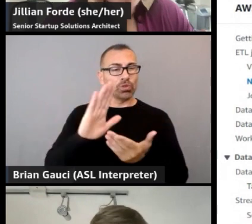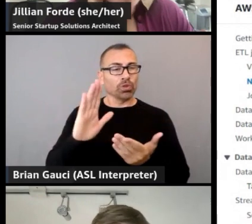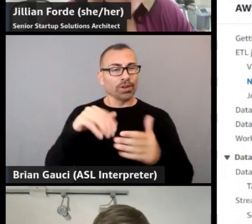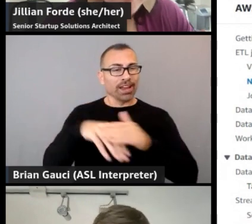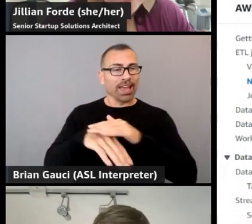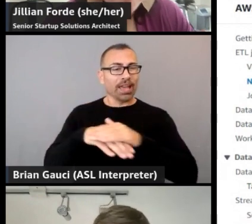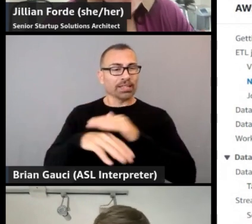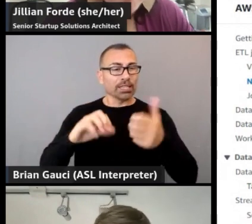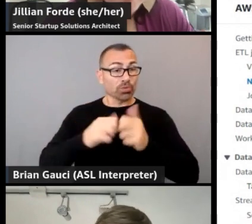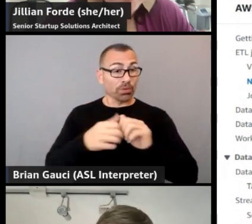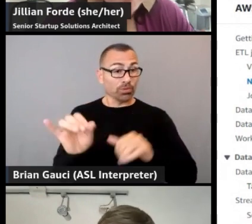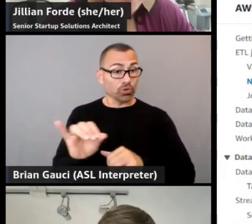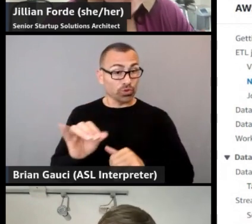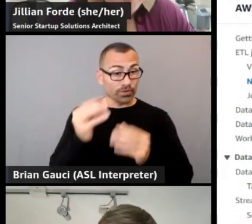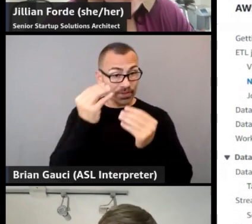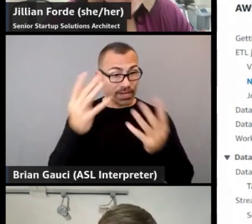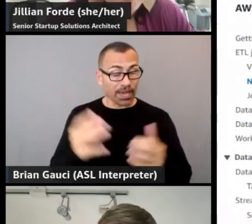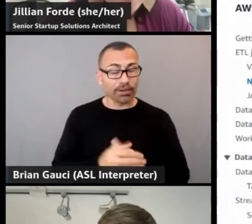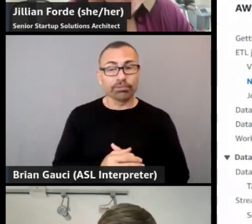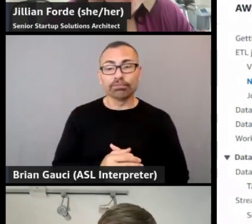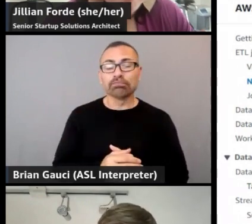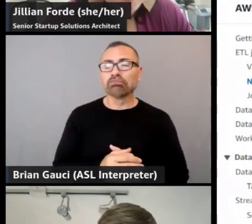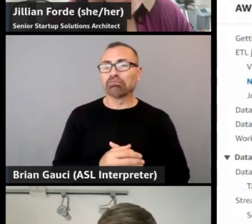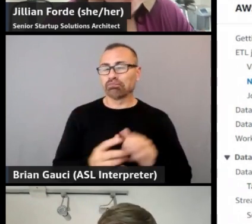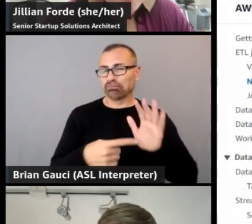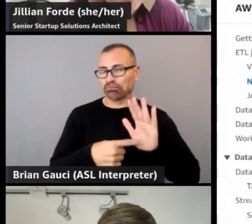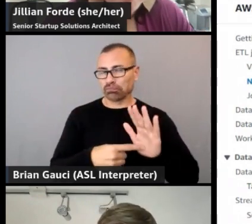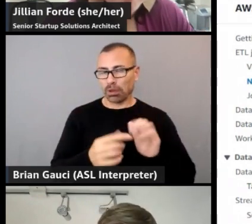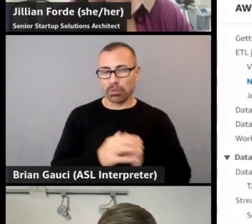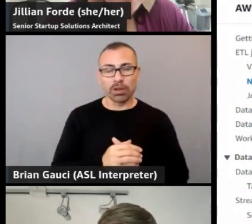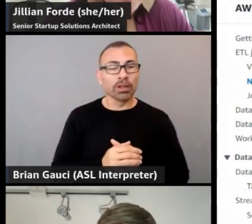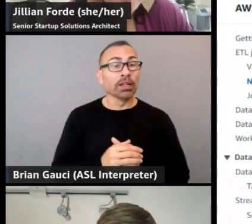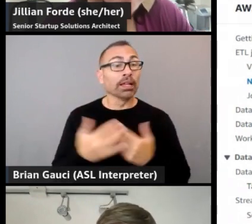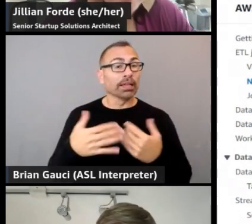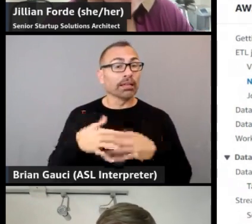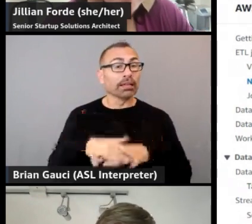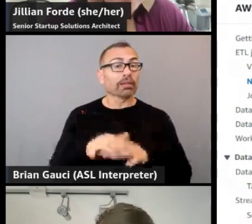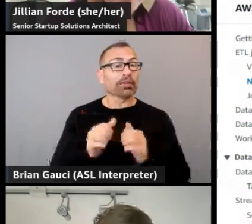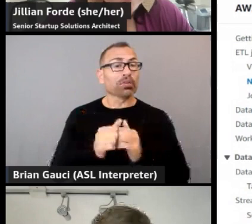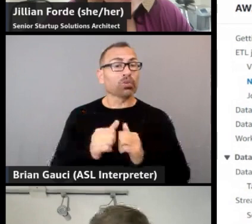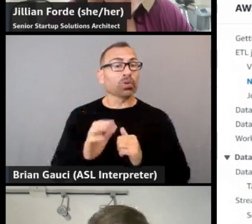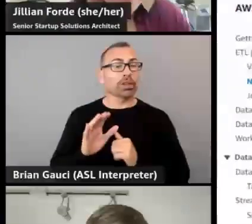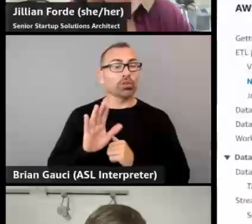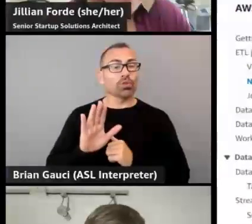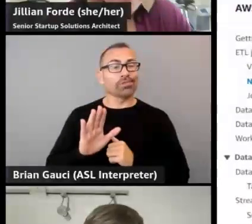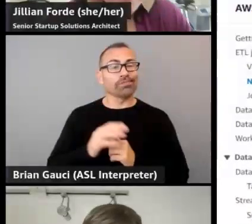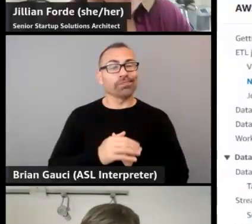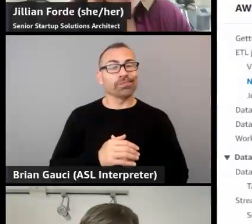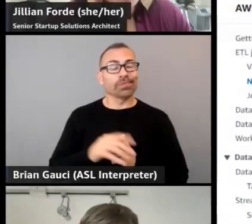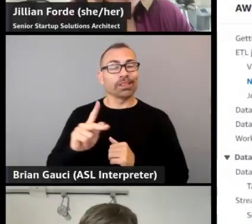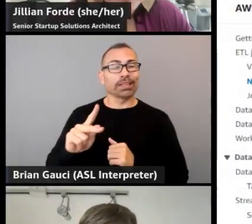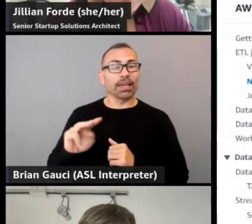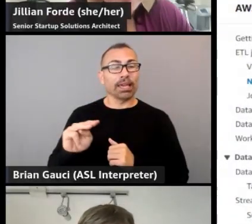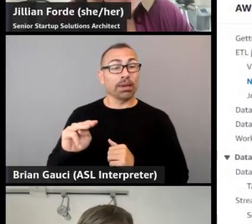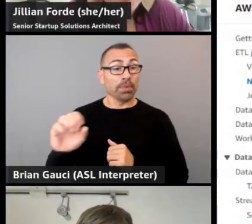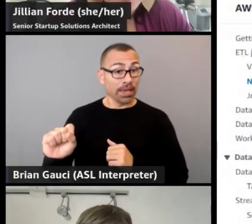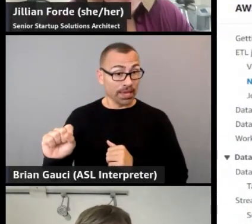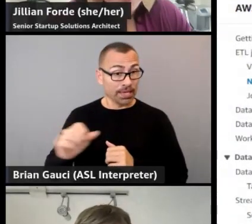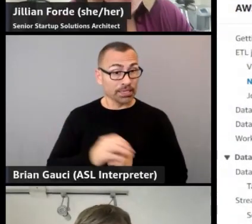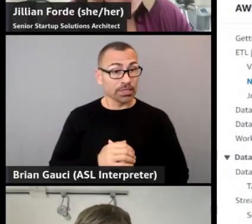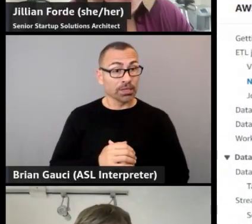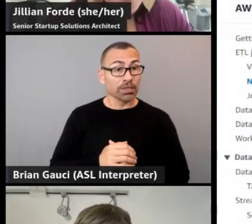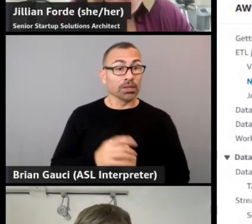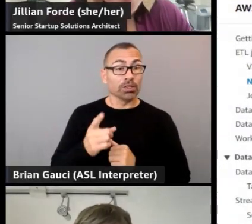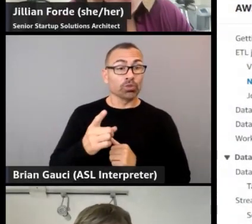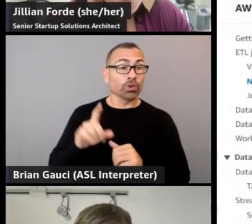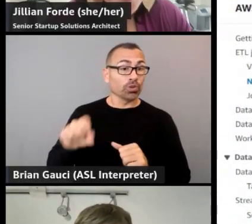well. For example, it integrates with your, KMS, so where you can store username